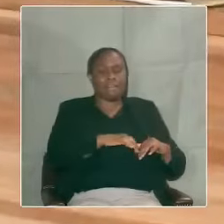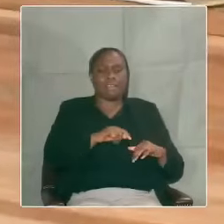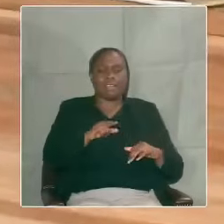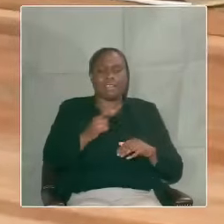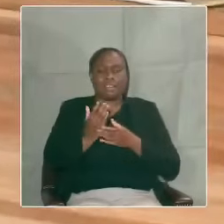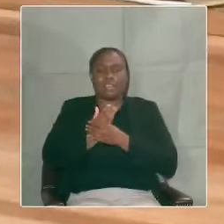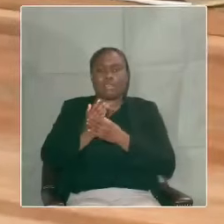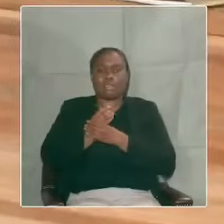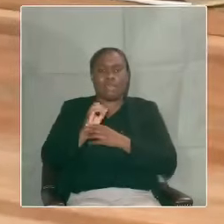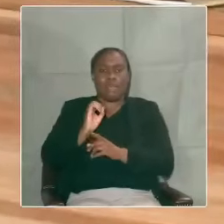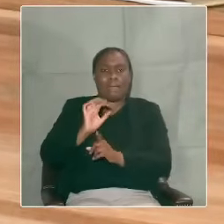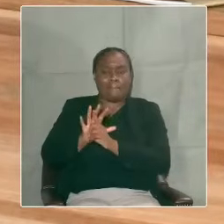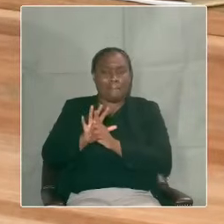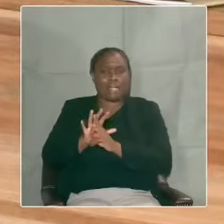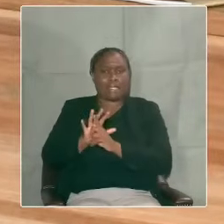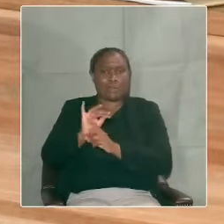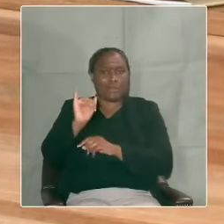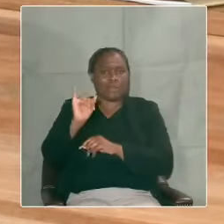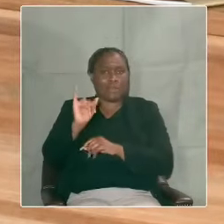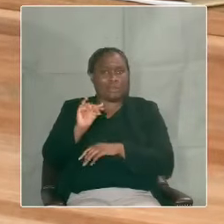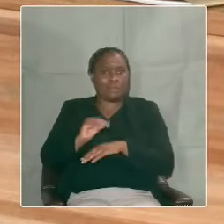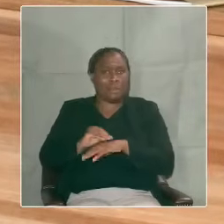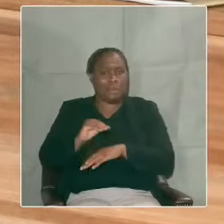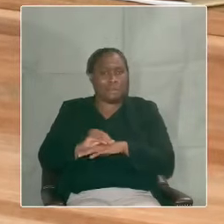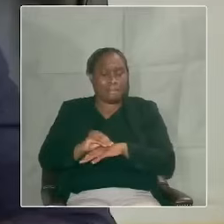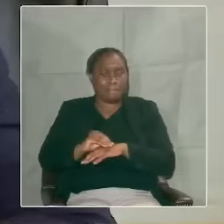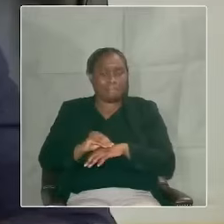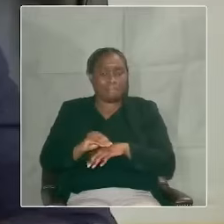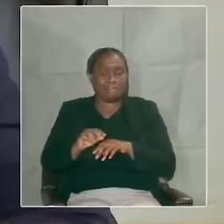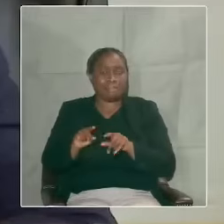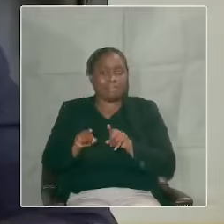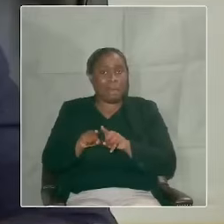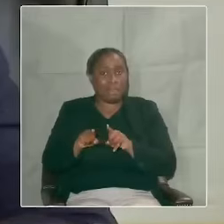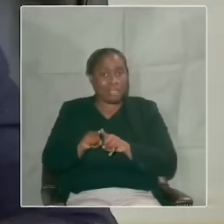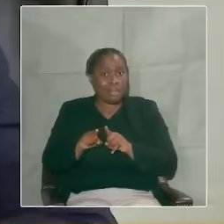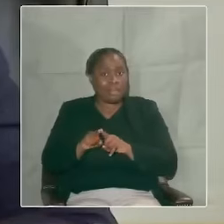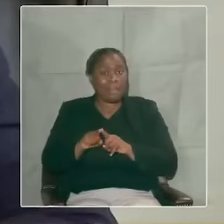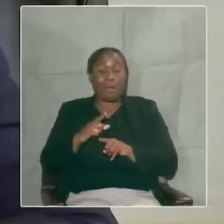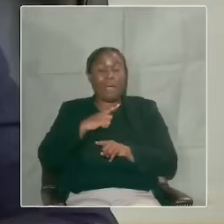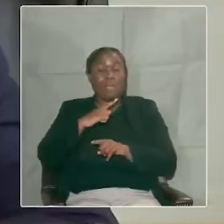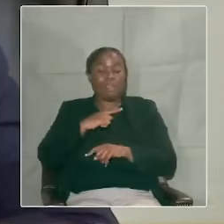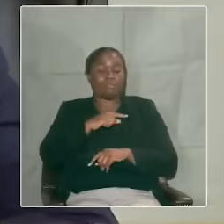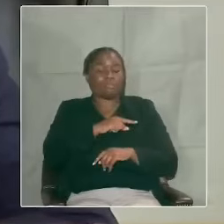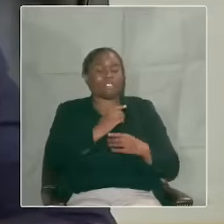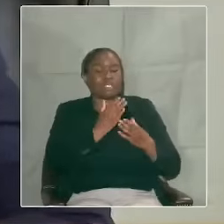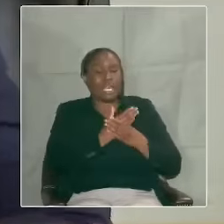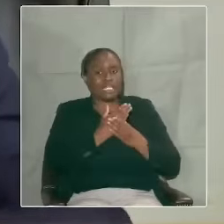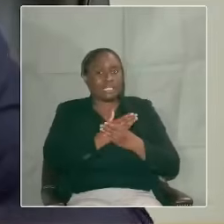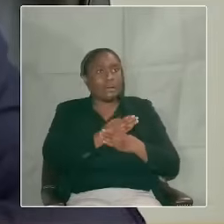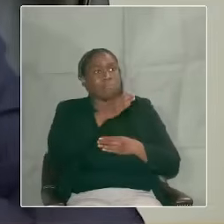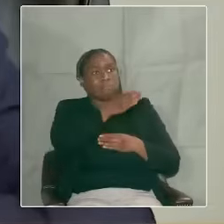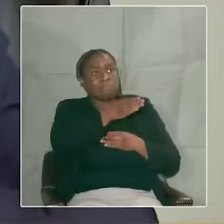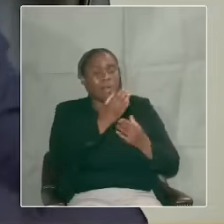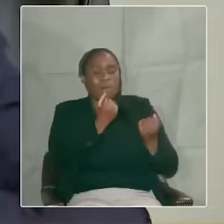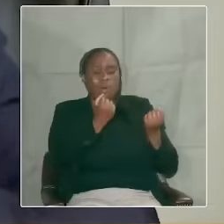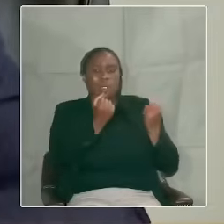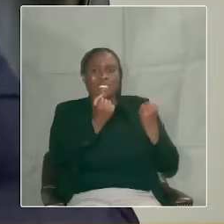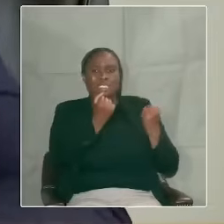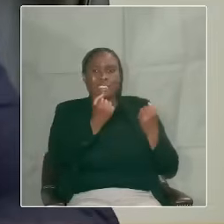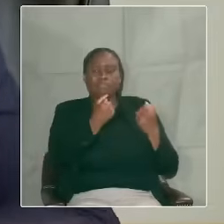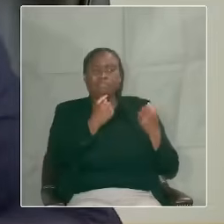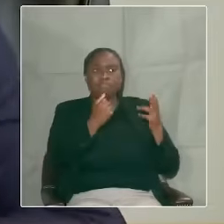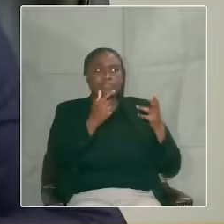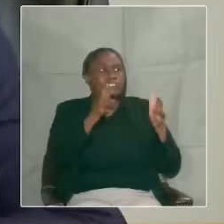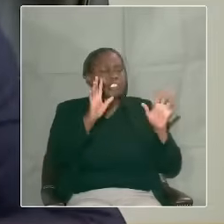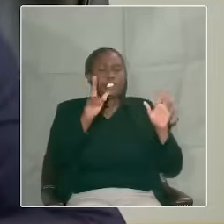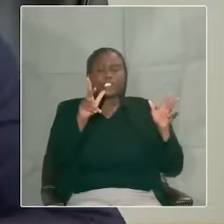be problematic because I also still going to court and there must have been partially